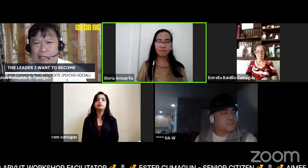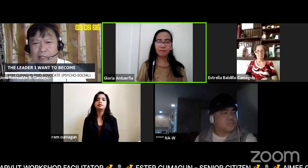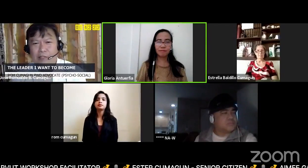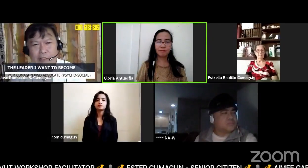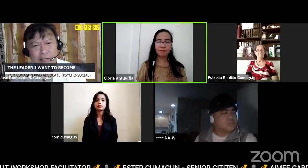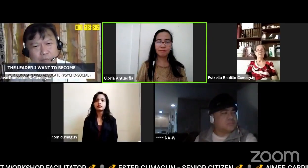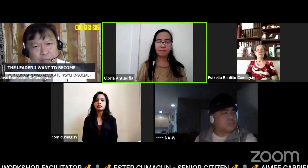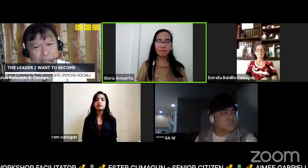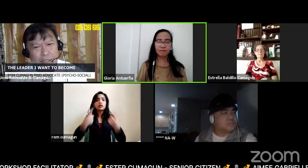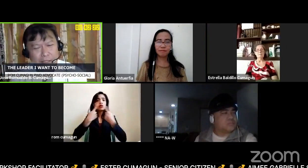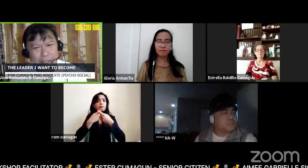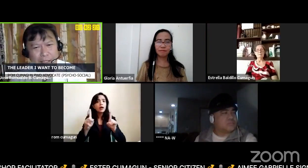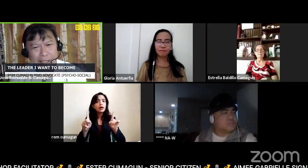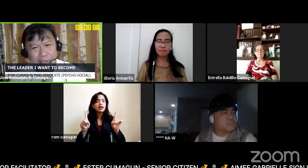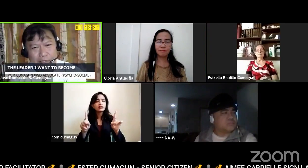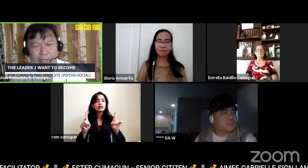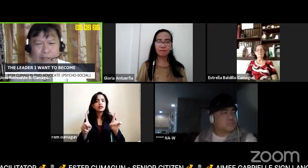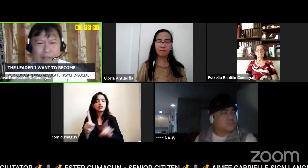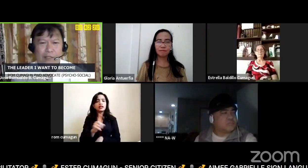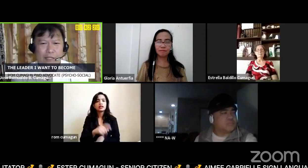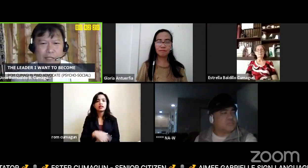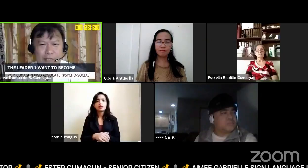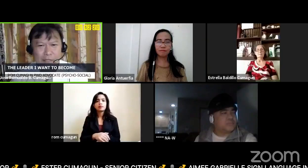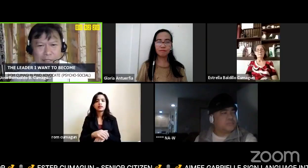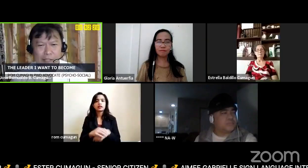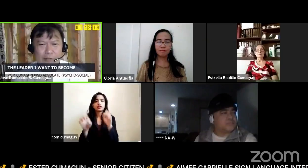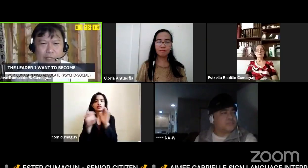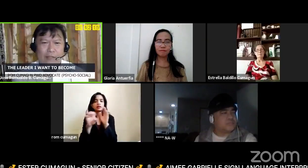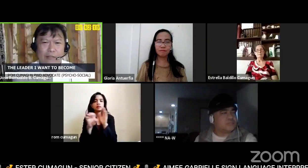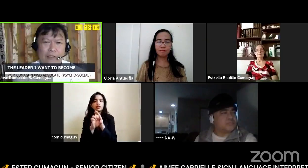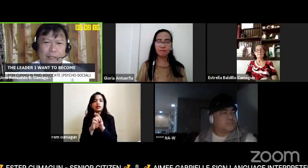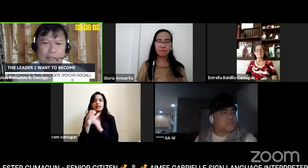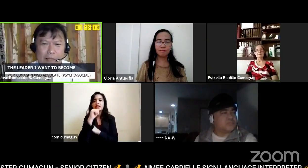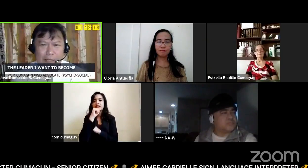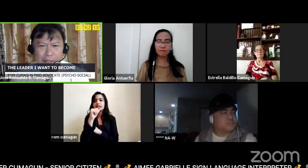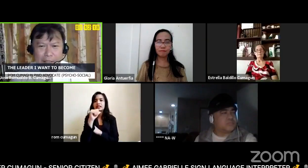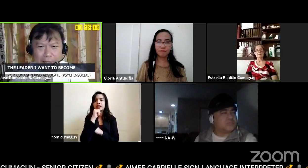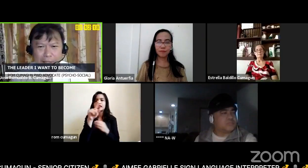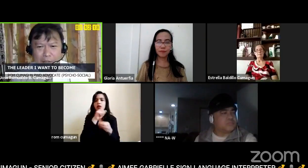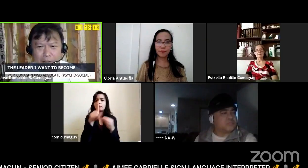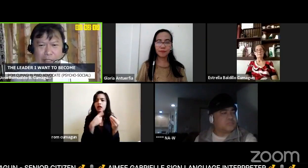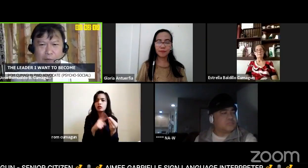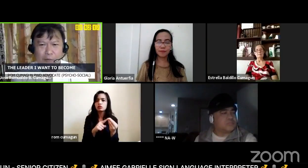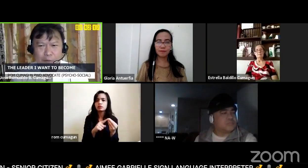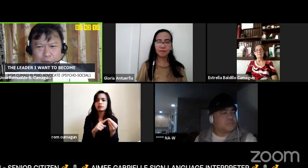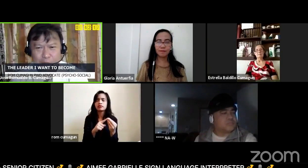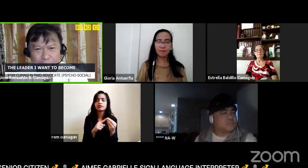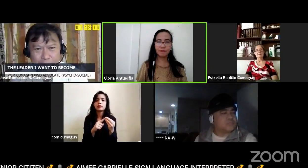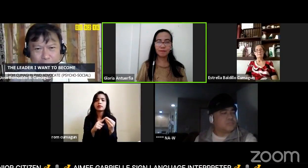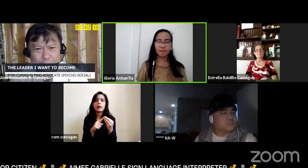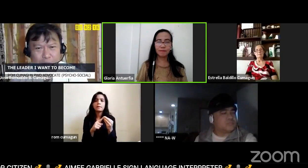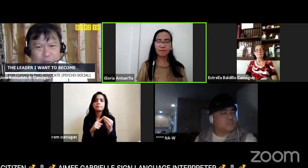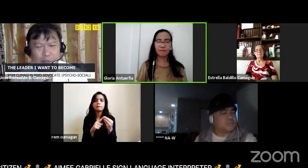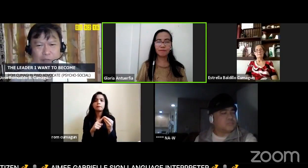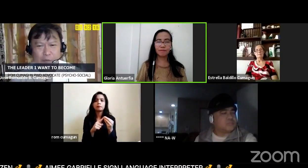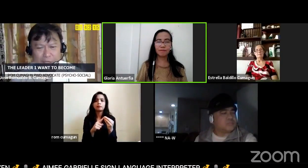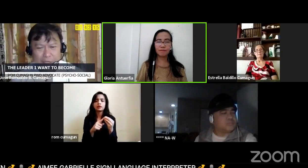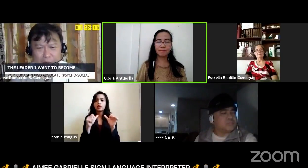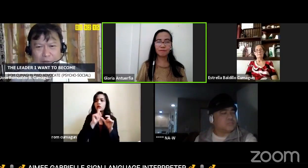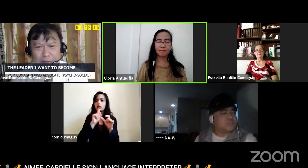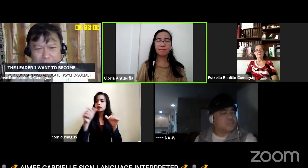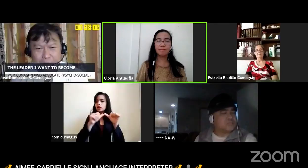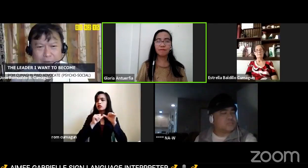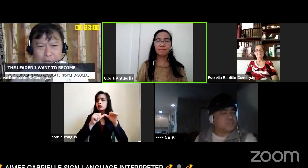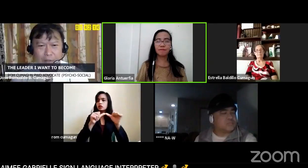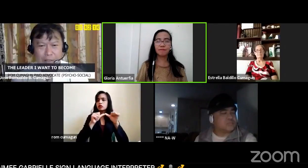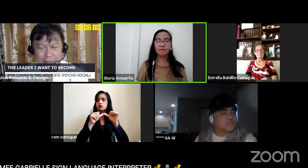So, but it's not something instant. Okay, it's not something instant. It's a continuous question you have